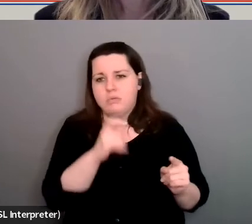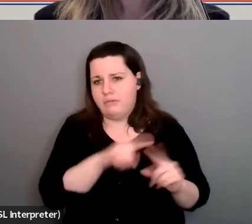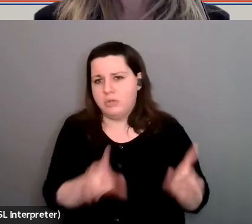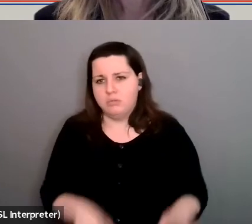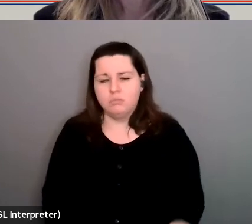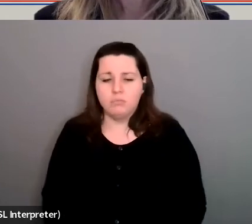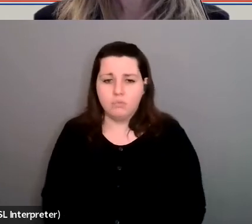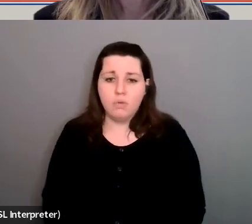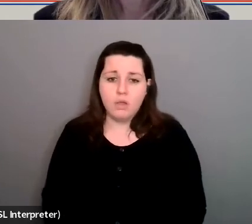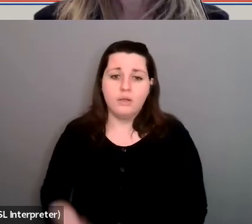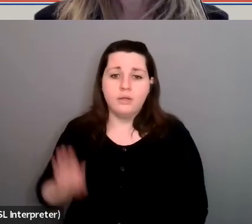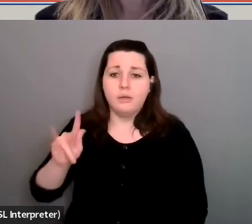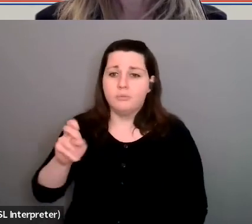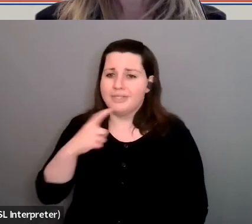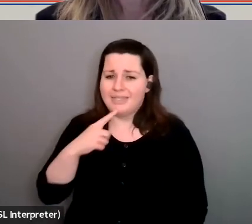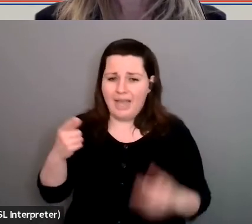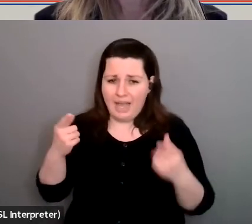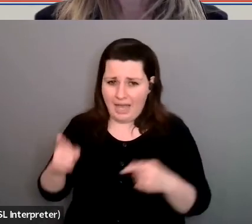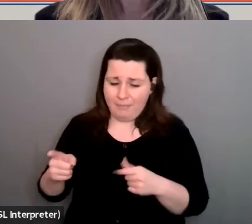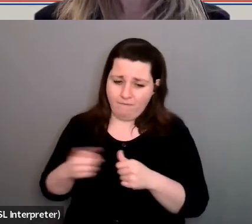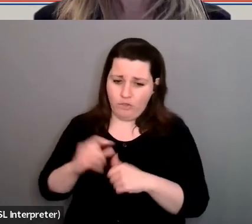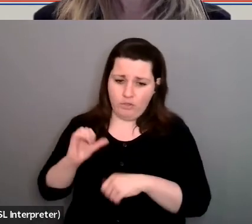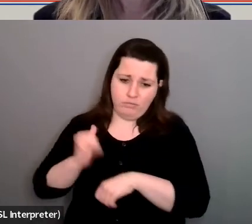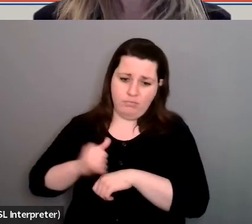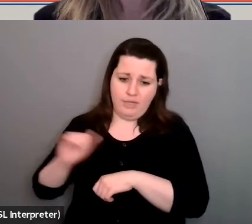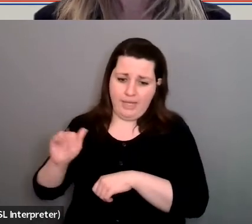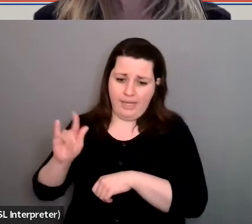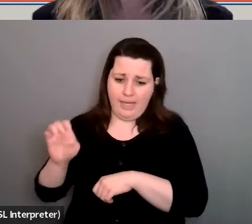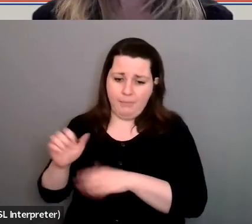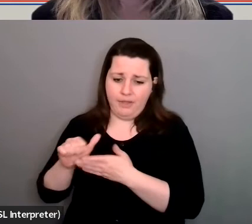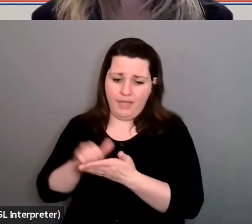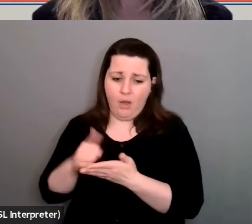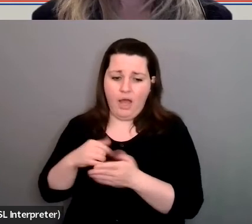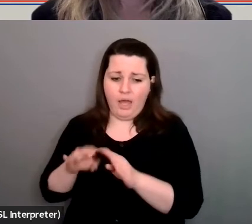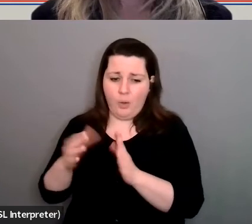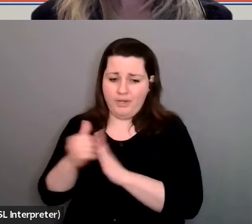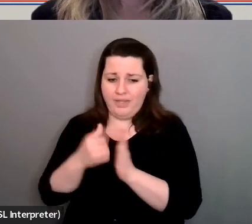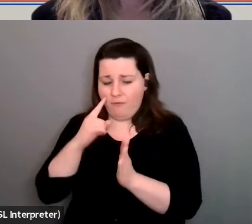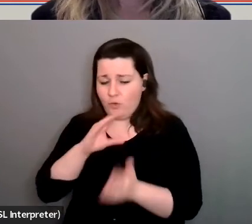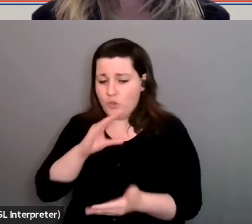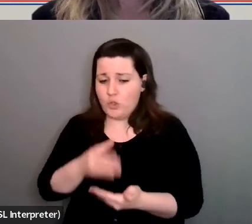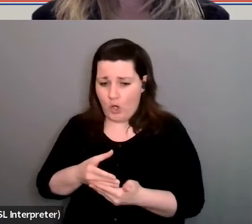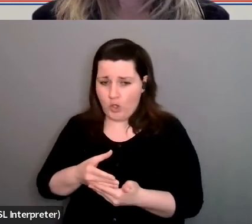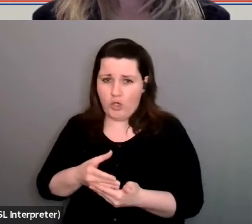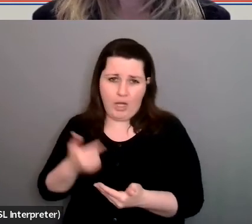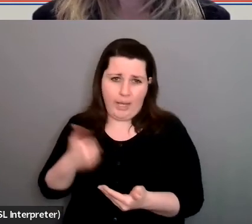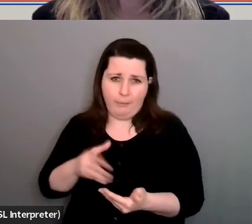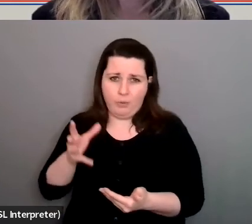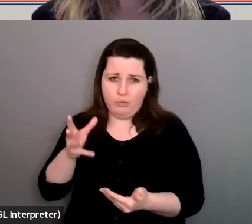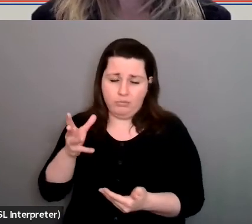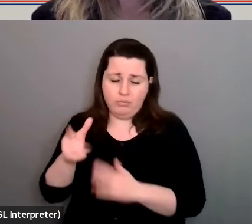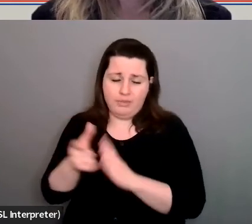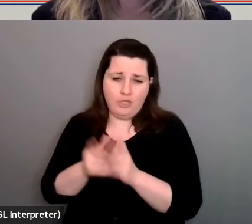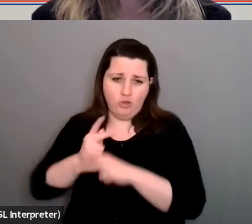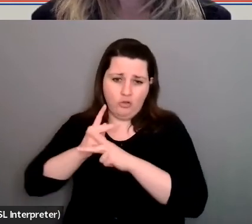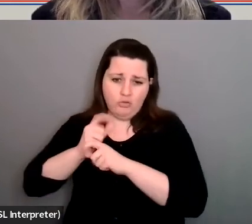Okay. When I first created an ABLE account, I opened an account for my daughter as her legal guardian. But because I